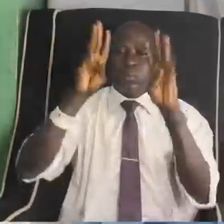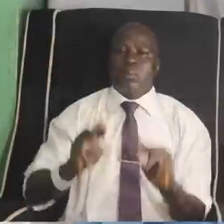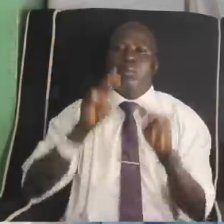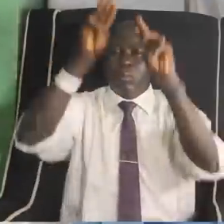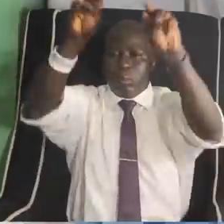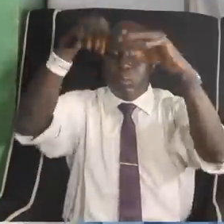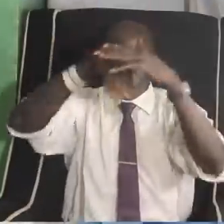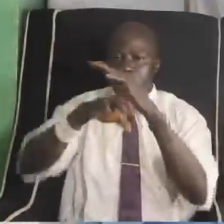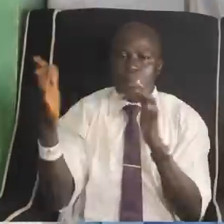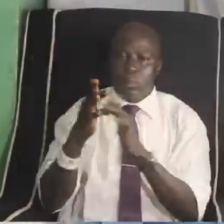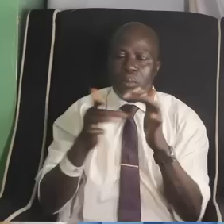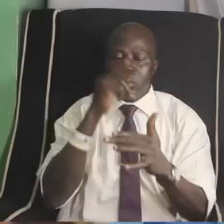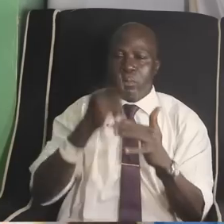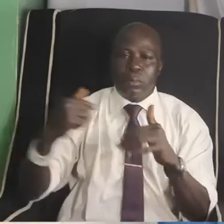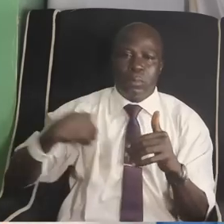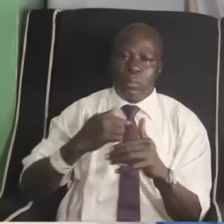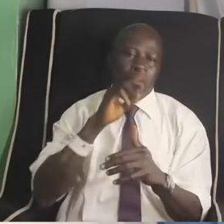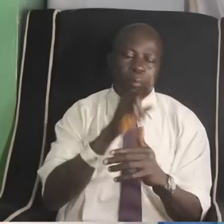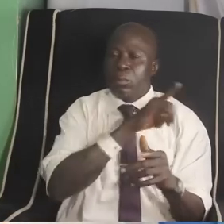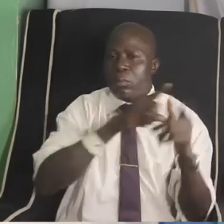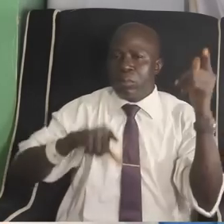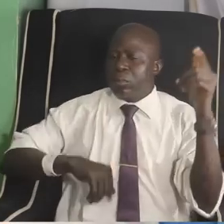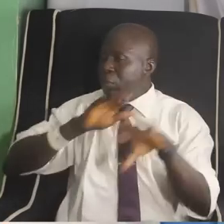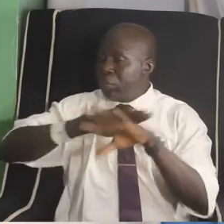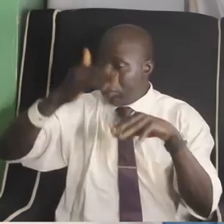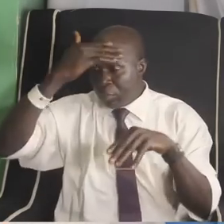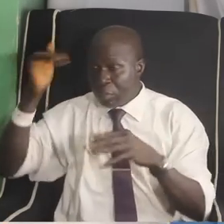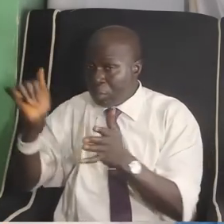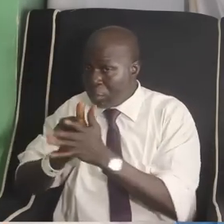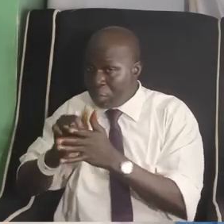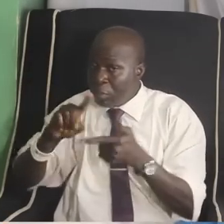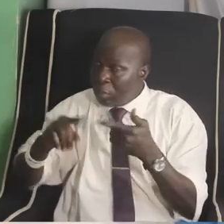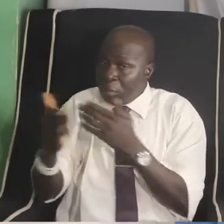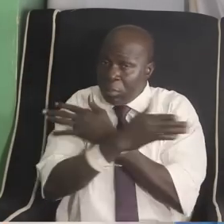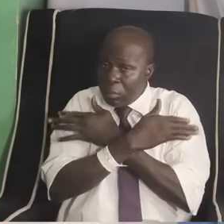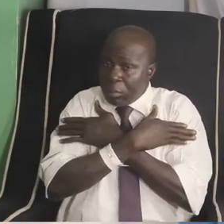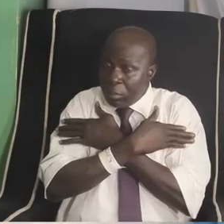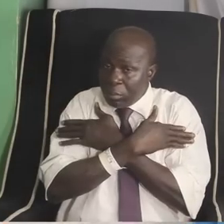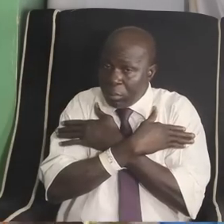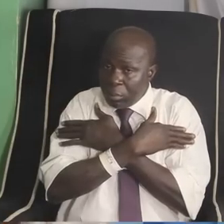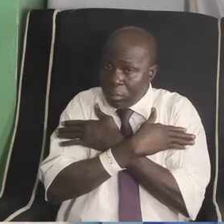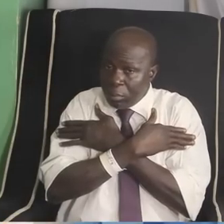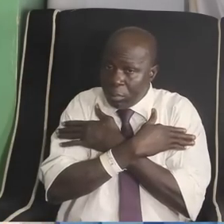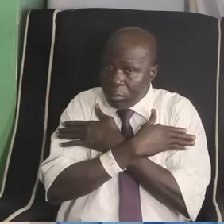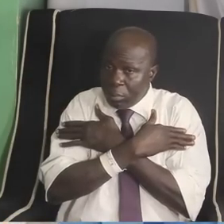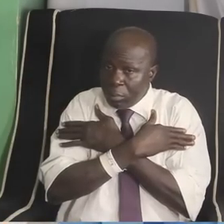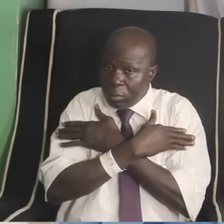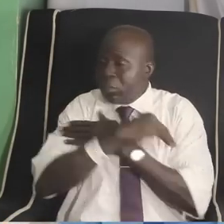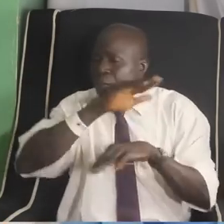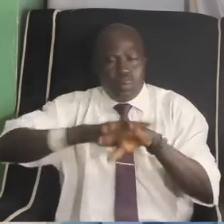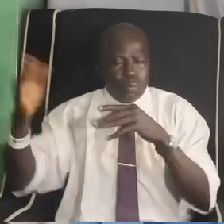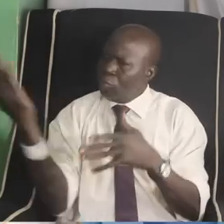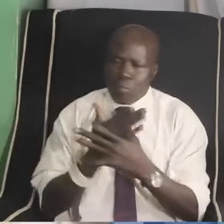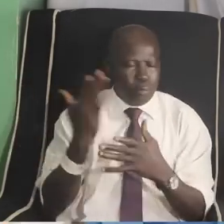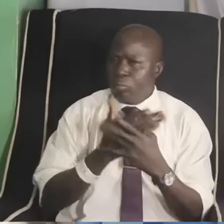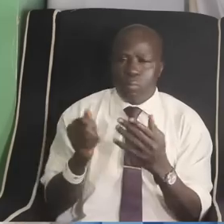Amen. In Jesus' name, my Lord. Don't forget that. Today Sunday. Nobody